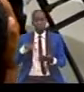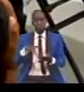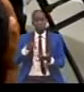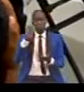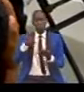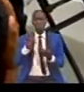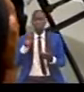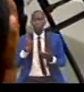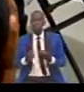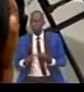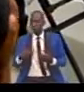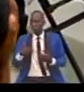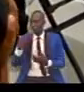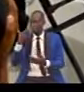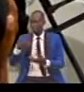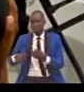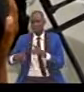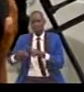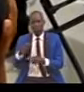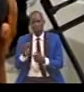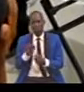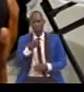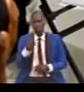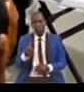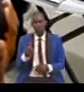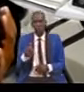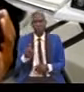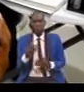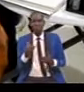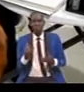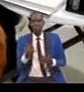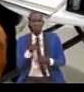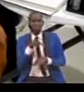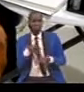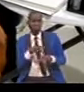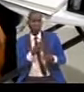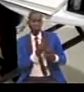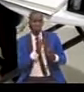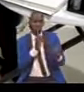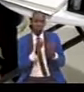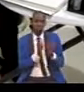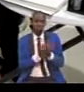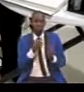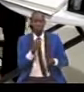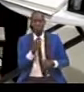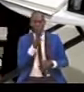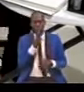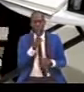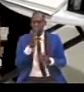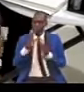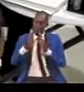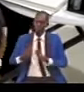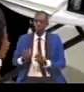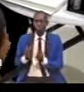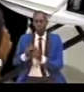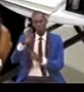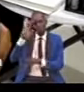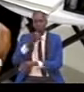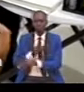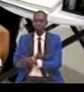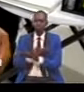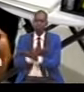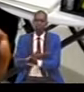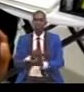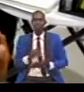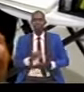making friends with such people? Mrs. Anthony, please, please, be calm. We'd like to help you out with this matter